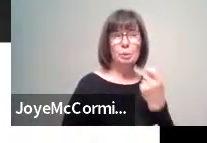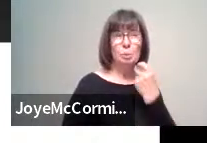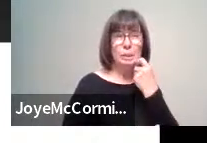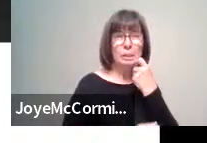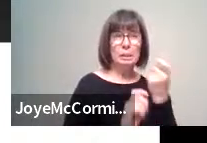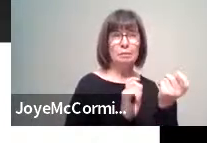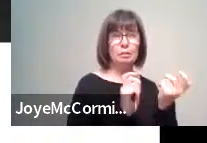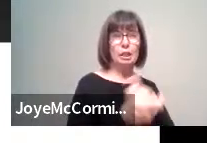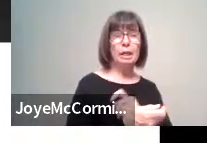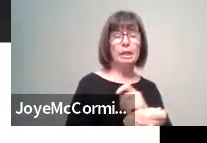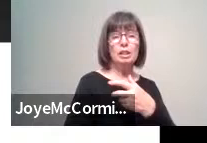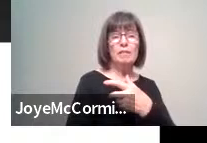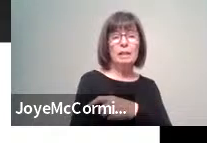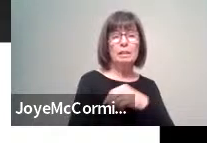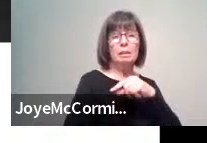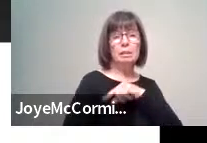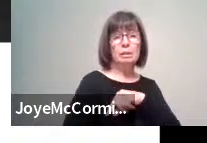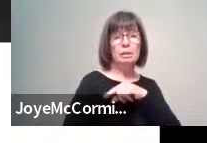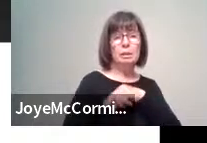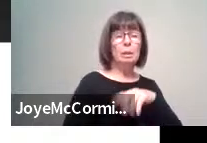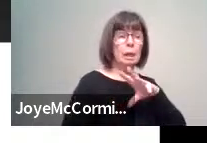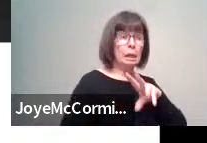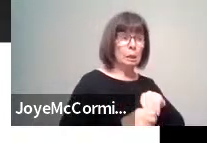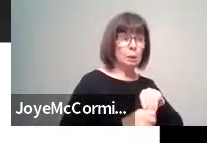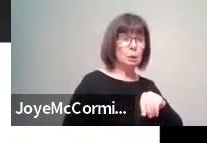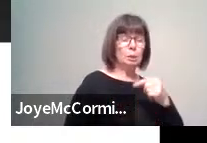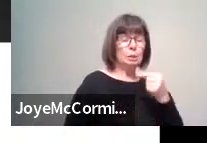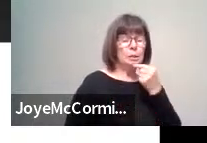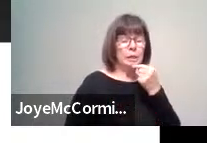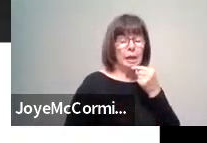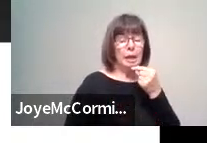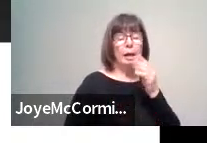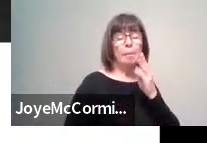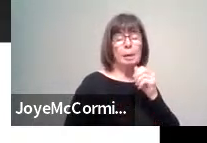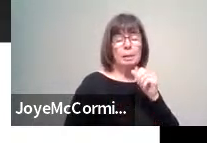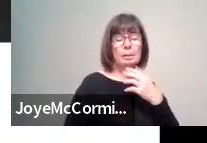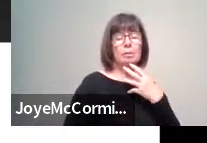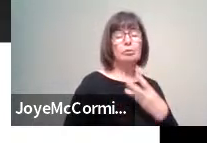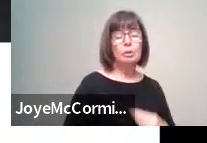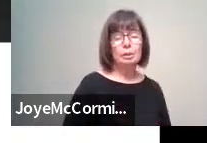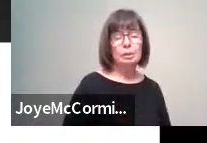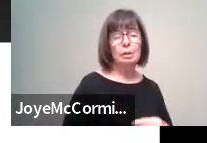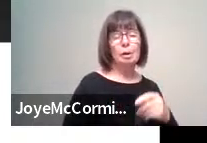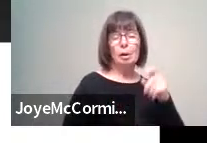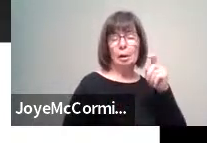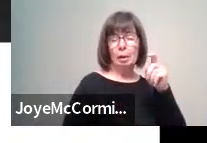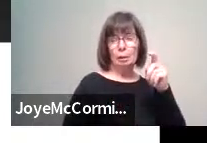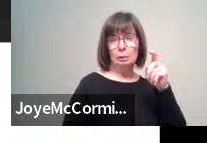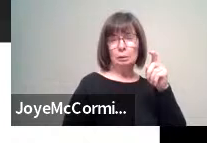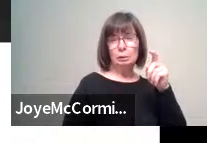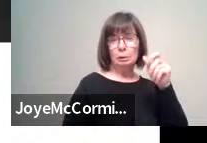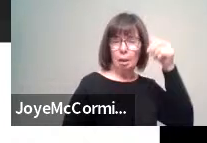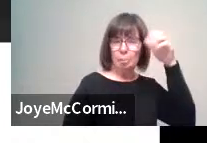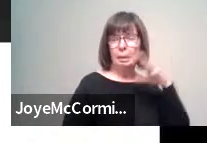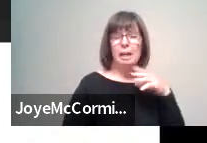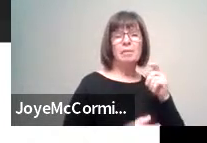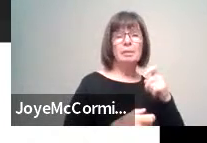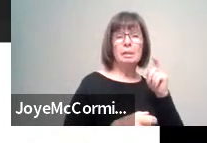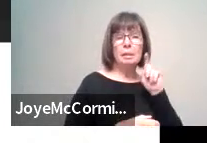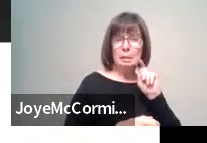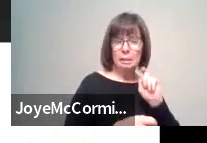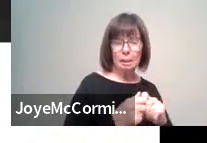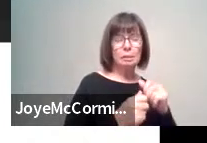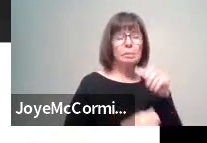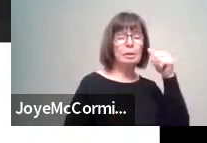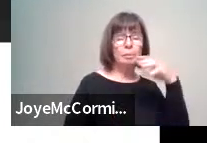changed, includes gay and bisexual men, transgender people, men who have sex with men, or transgender people, sex